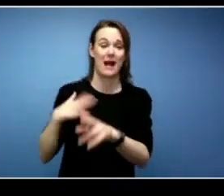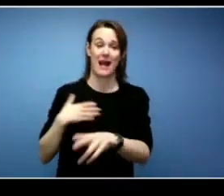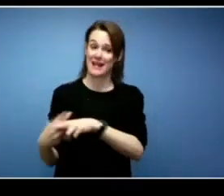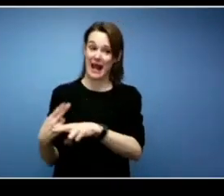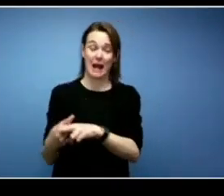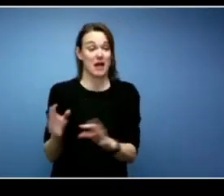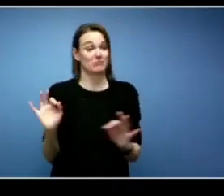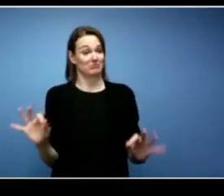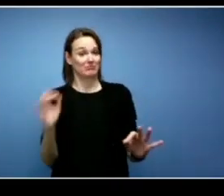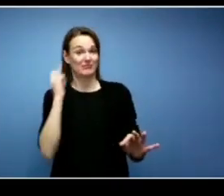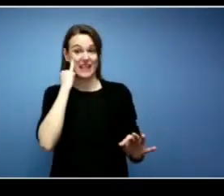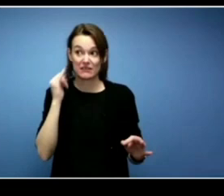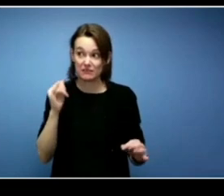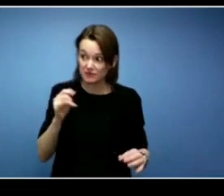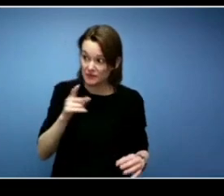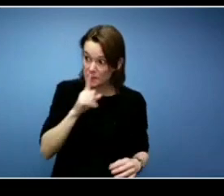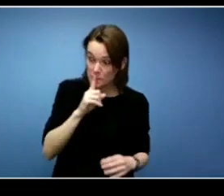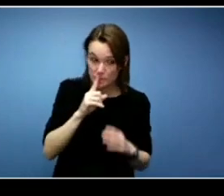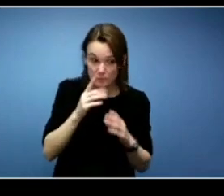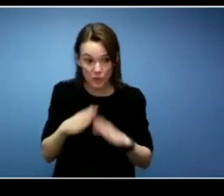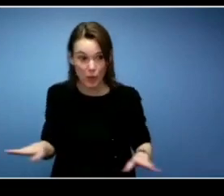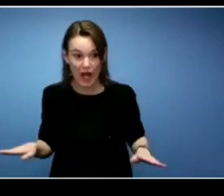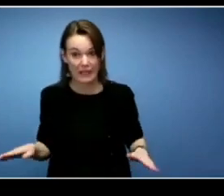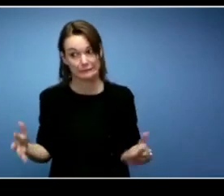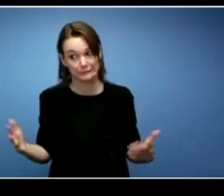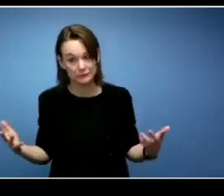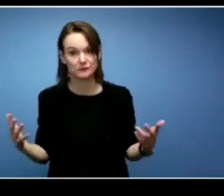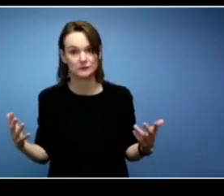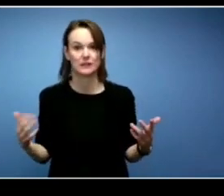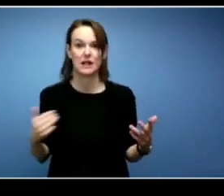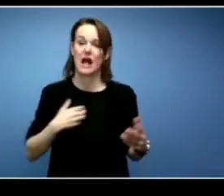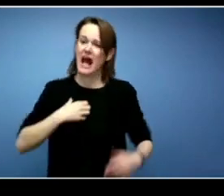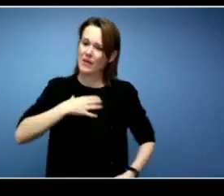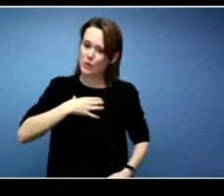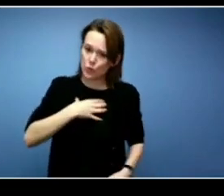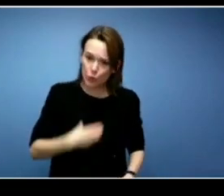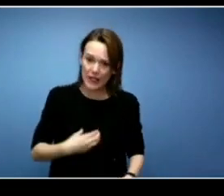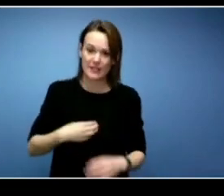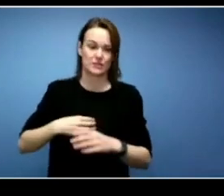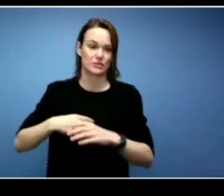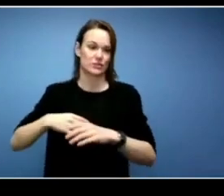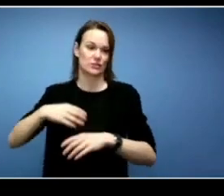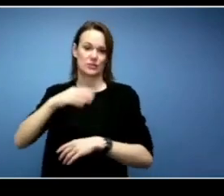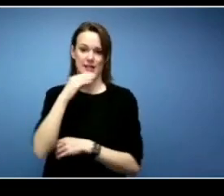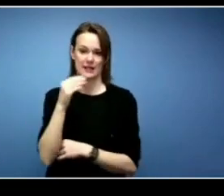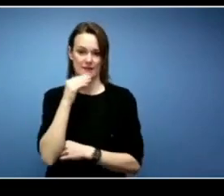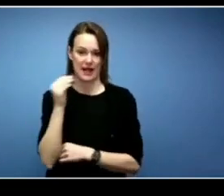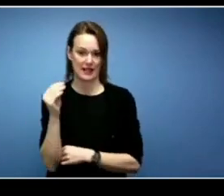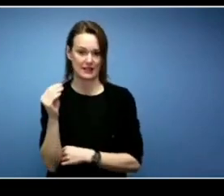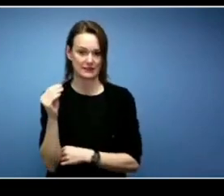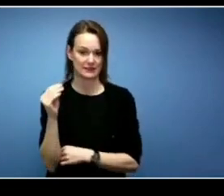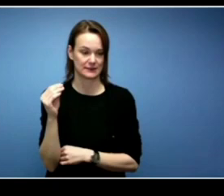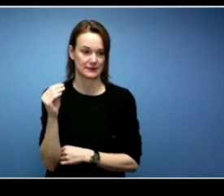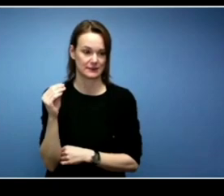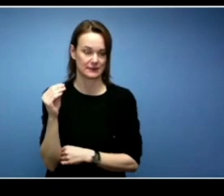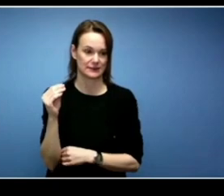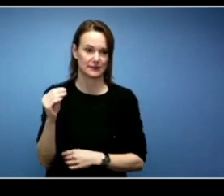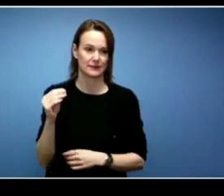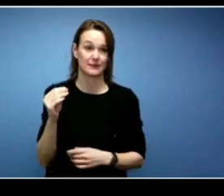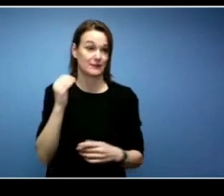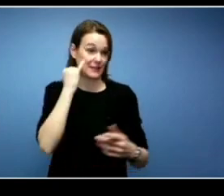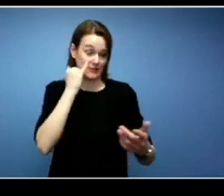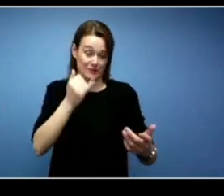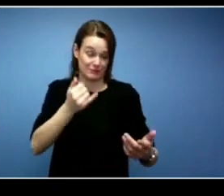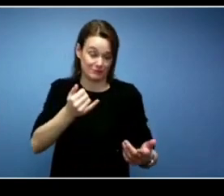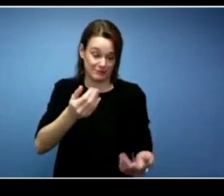pretty hot, right? So I think it's just the small things like that. But I wish I could have a mentor in Halifax. If you have one that can mentor me, I'd be